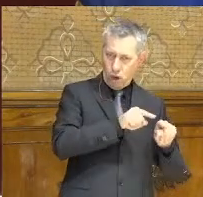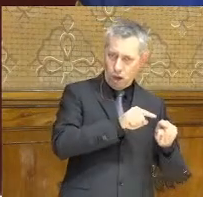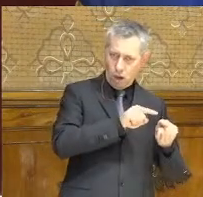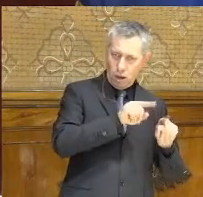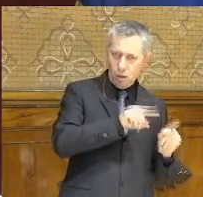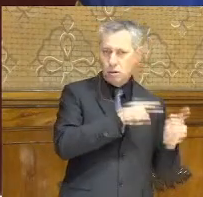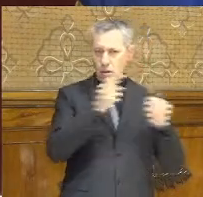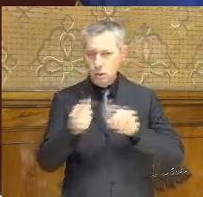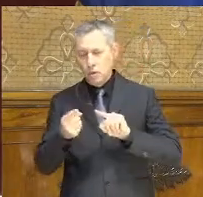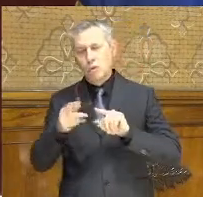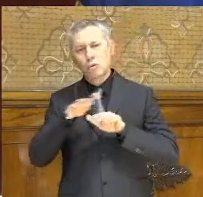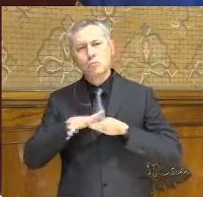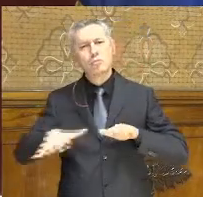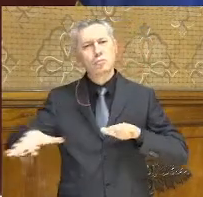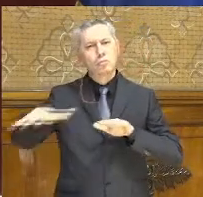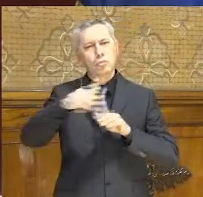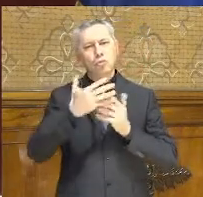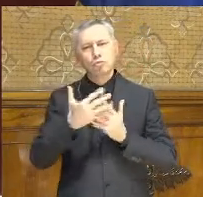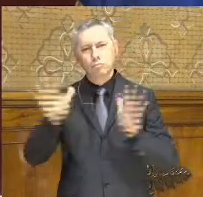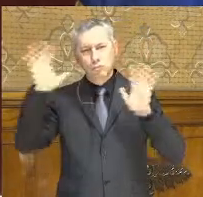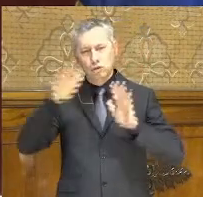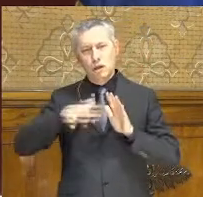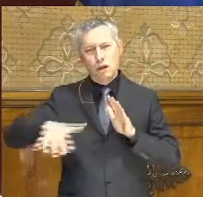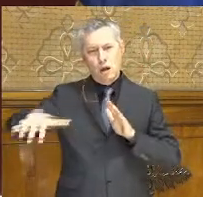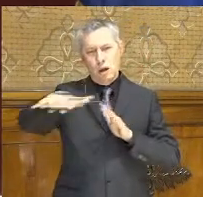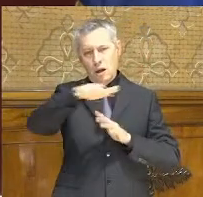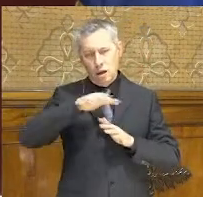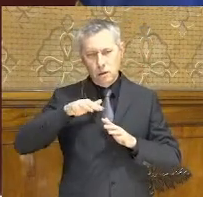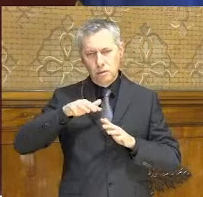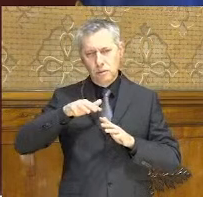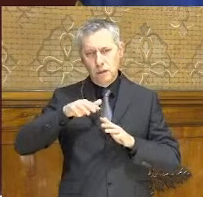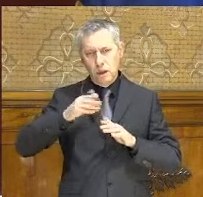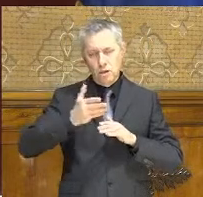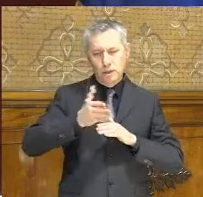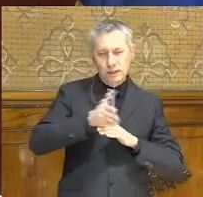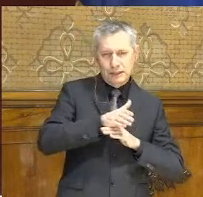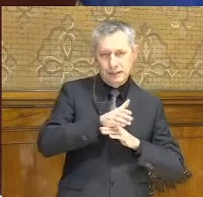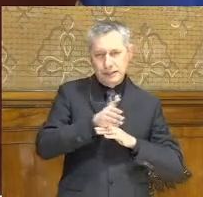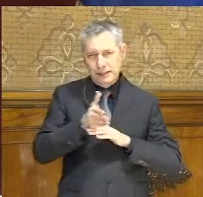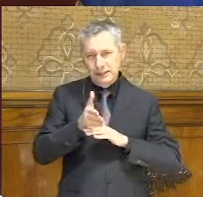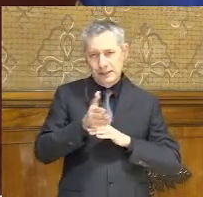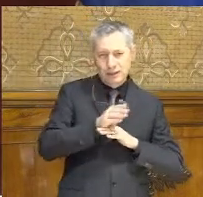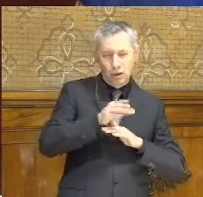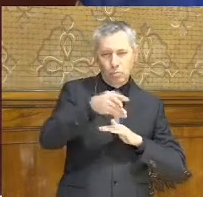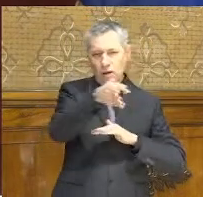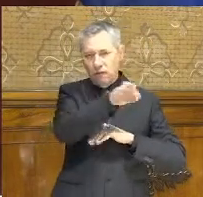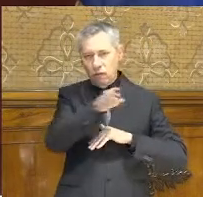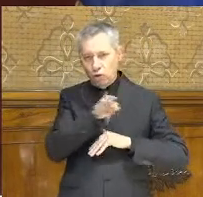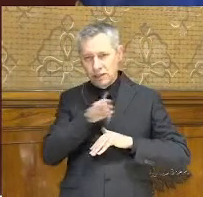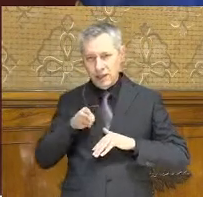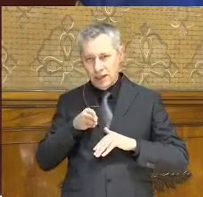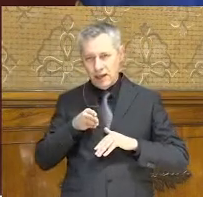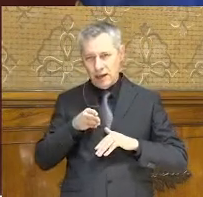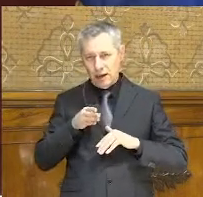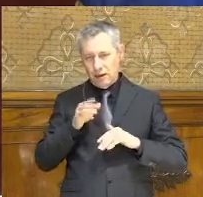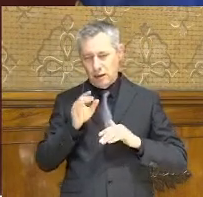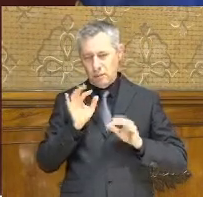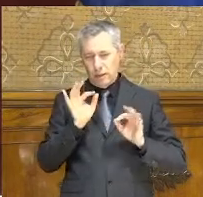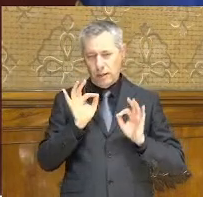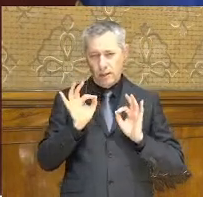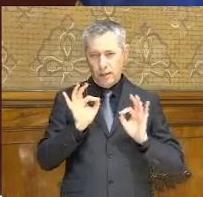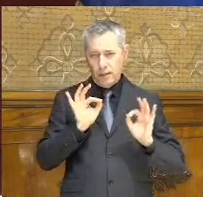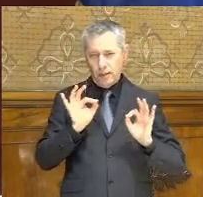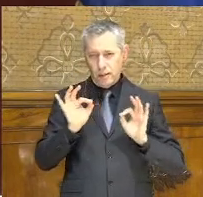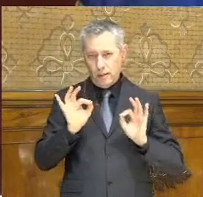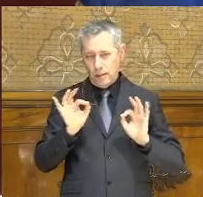too, lives on this borderline, which is why I have said that I'm interested in the borderline, in the limits of